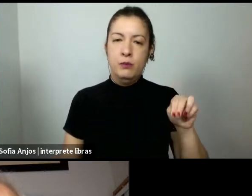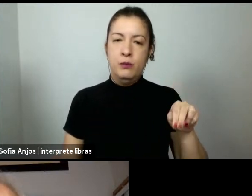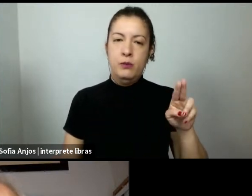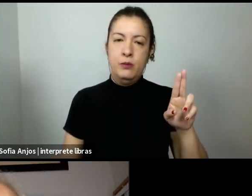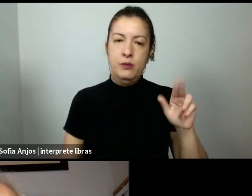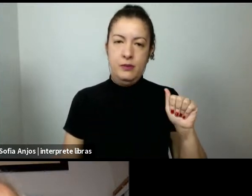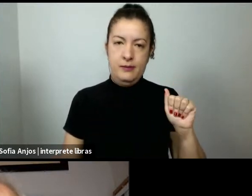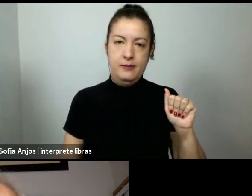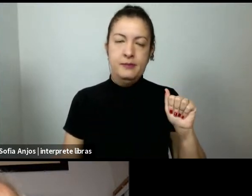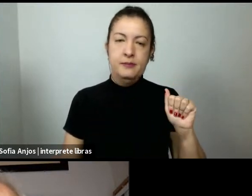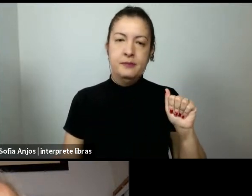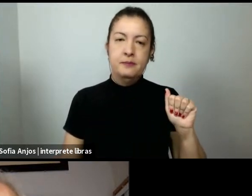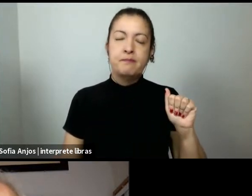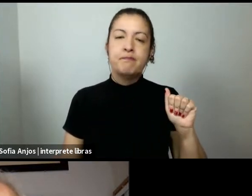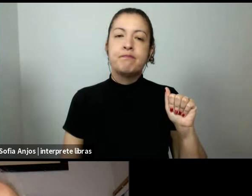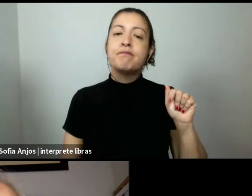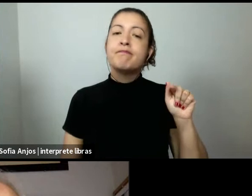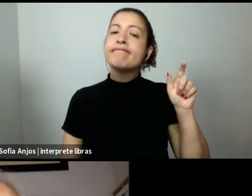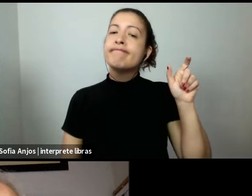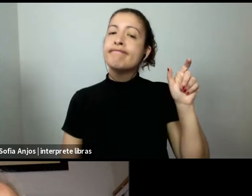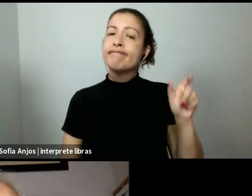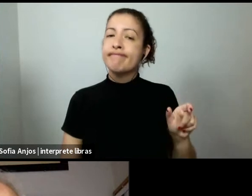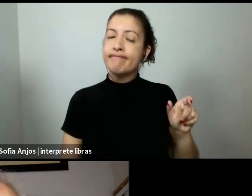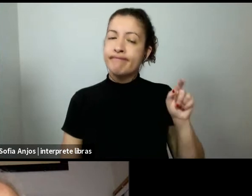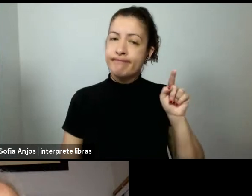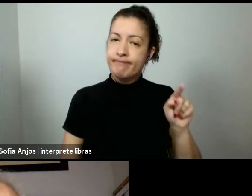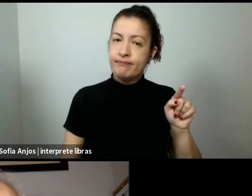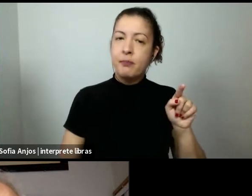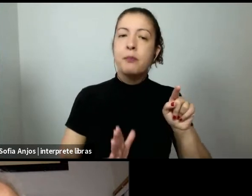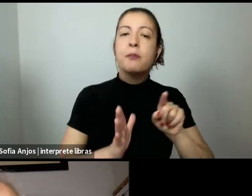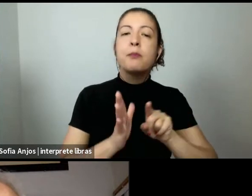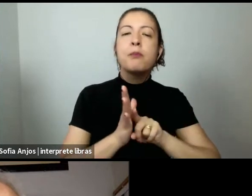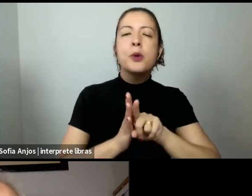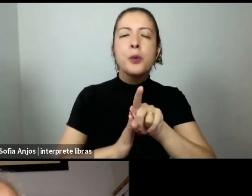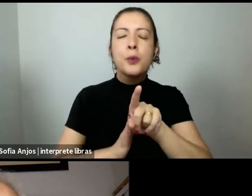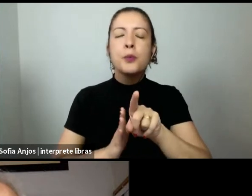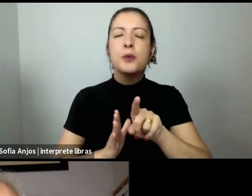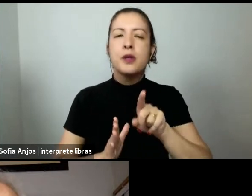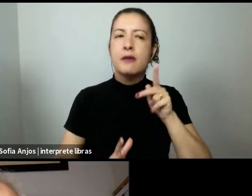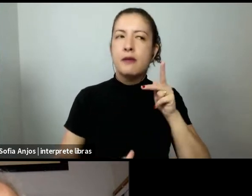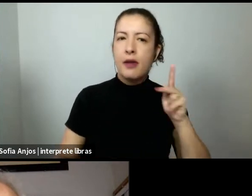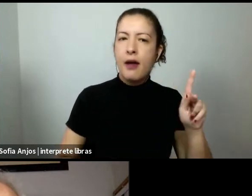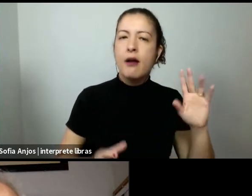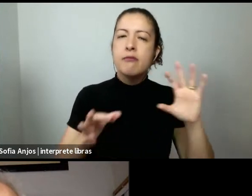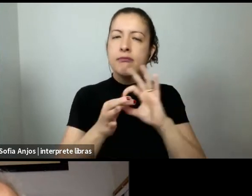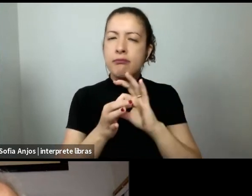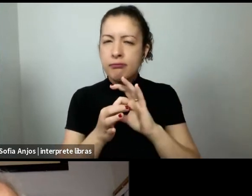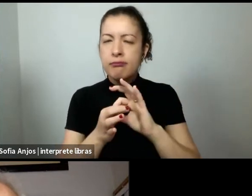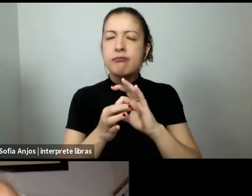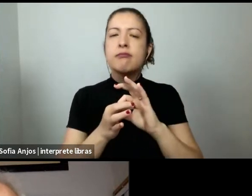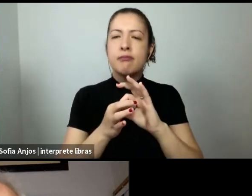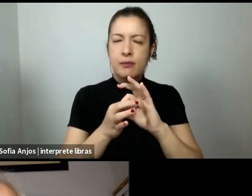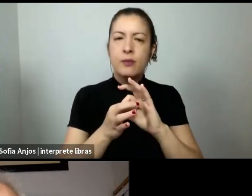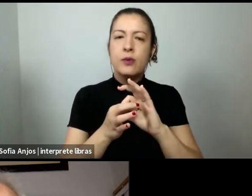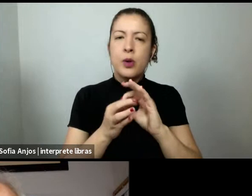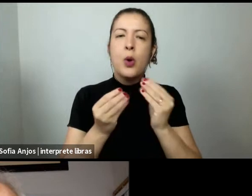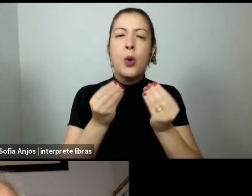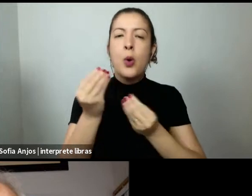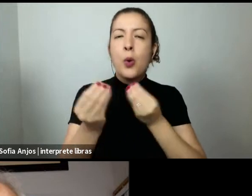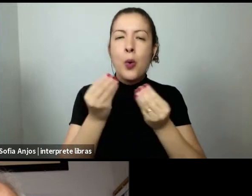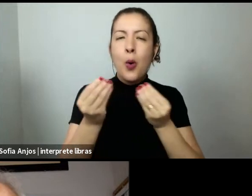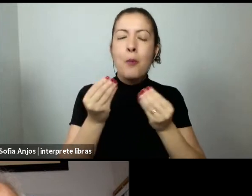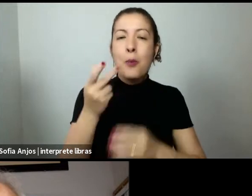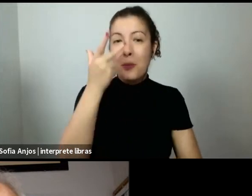que ela pergunta justamente um pouco pensando nisso, né, assim, essa coisa de como atrair as pessoas,